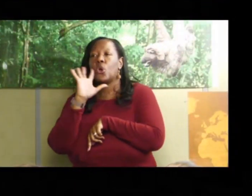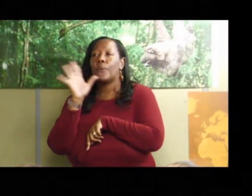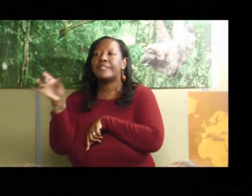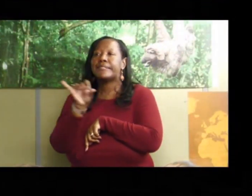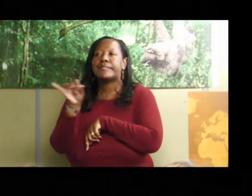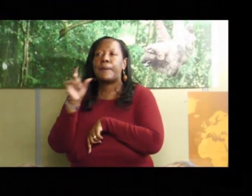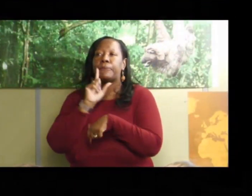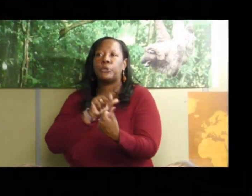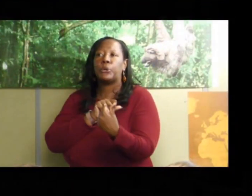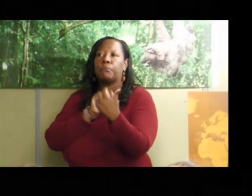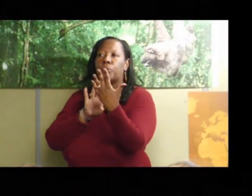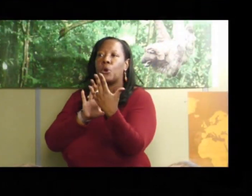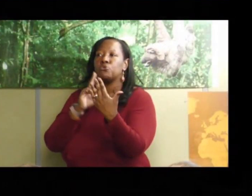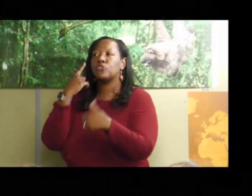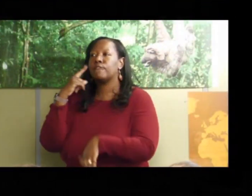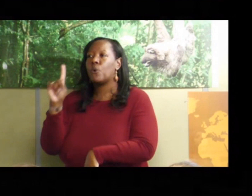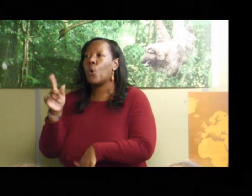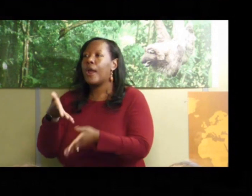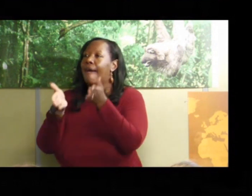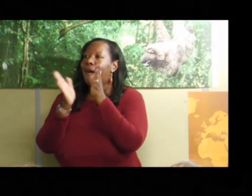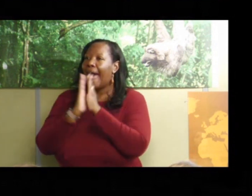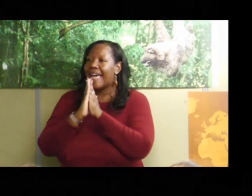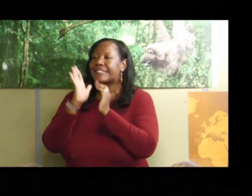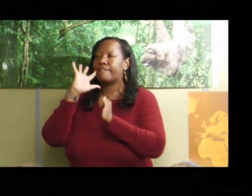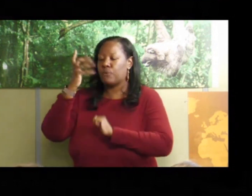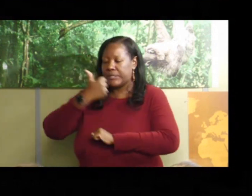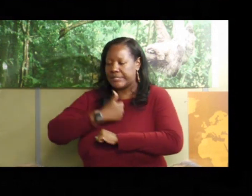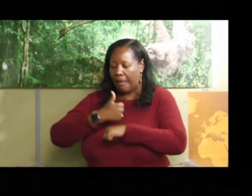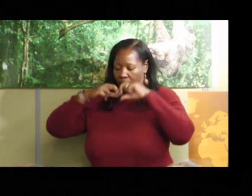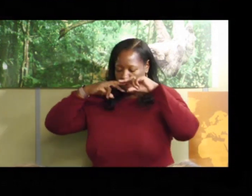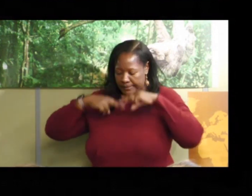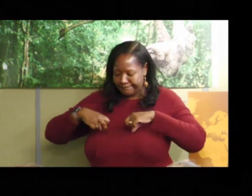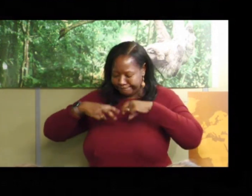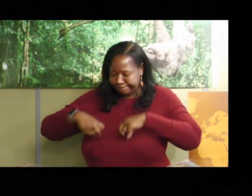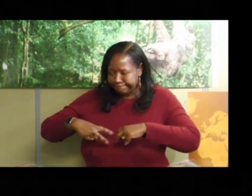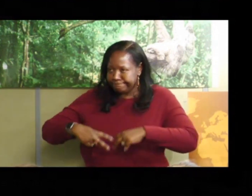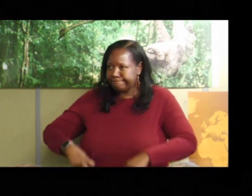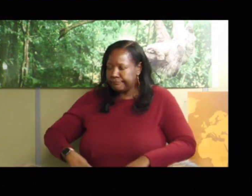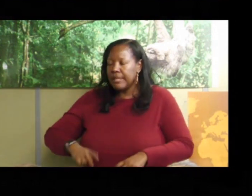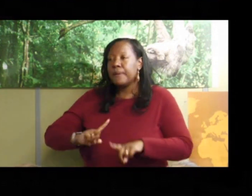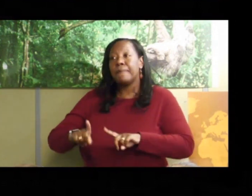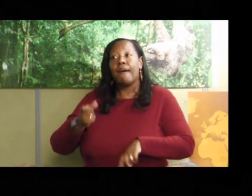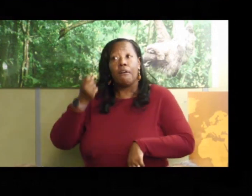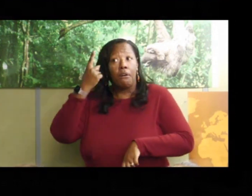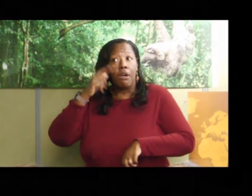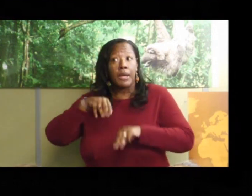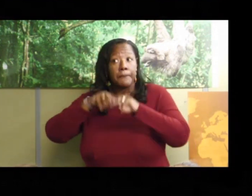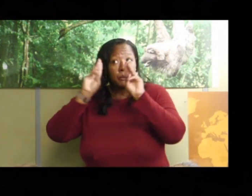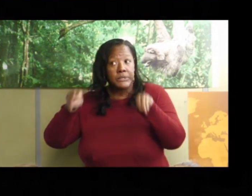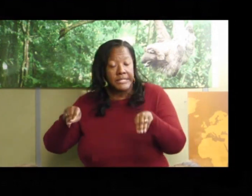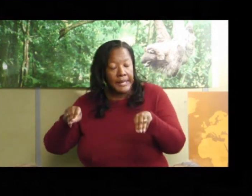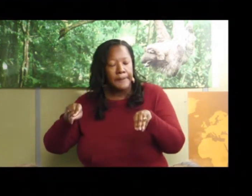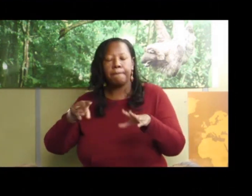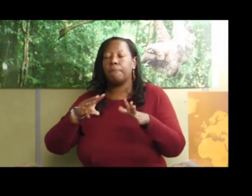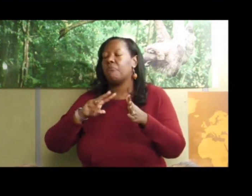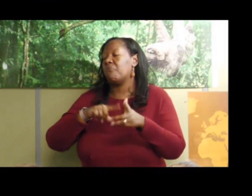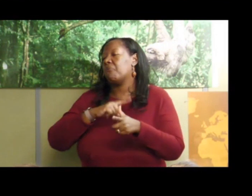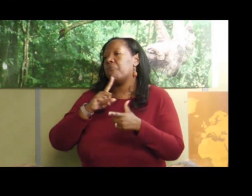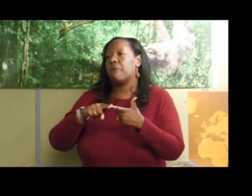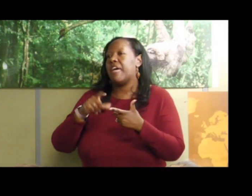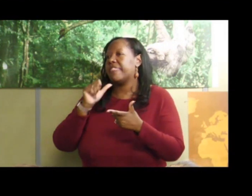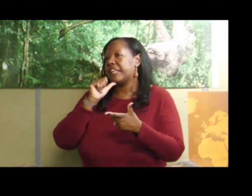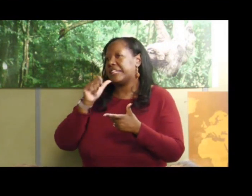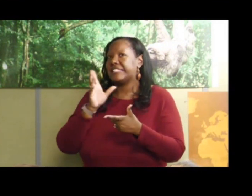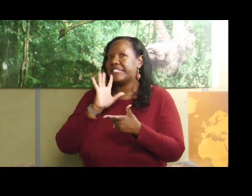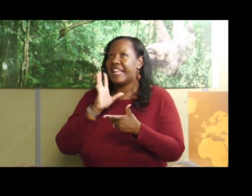similar approach of asking for self-evaluation, but because it's a museum setting, it's not quite